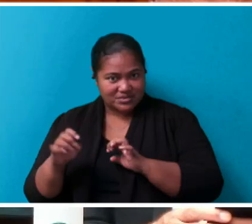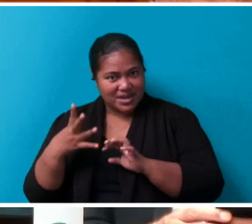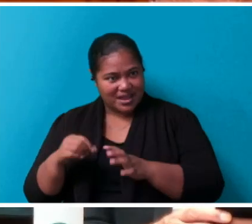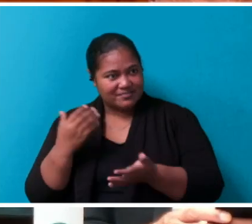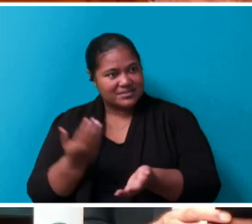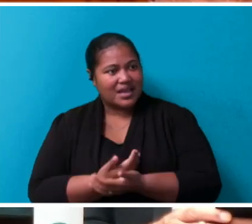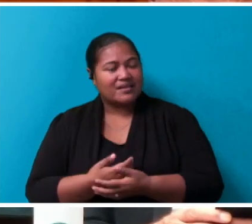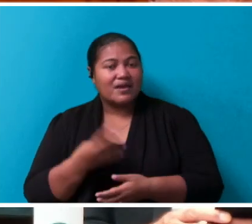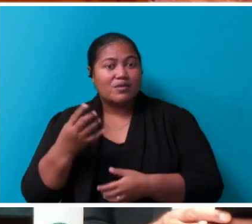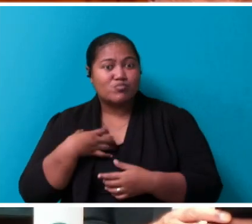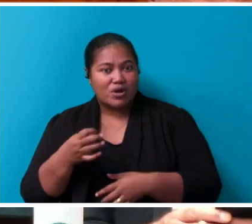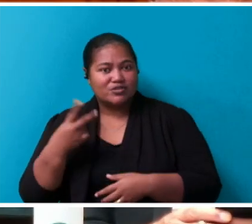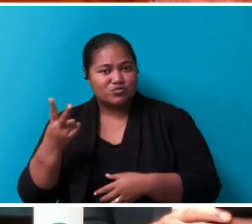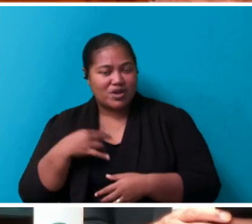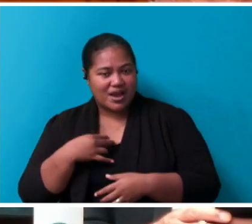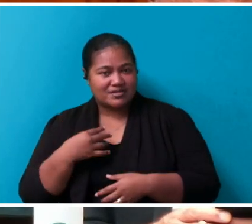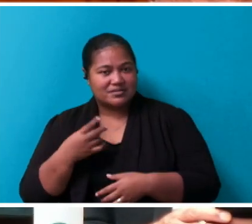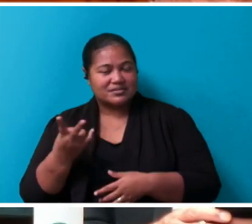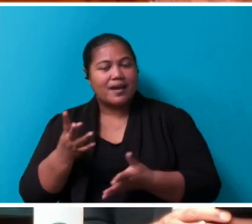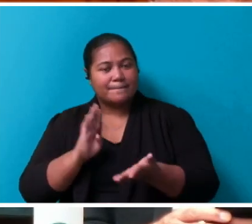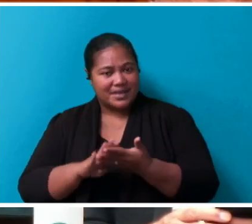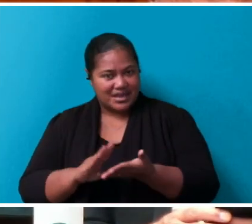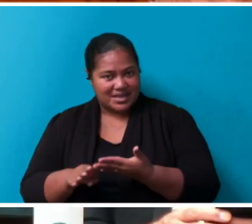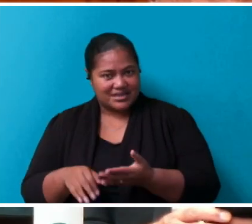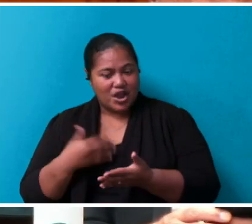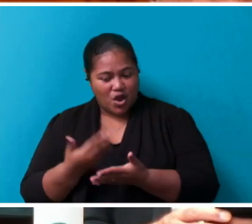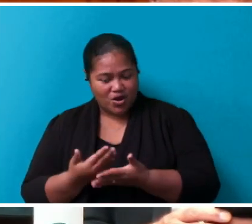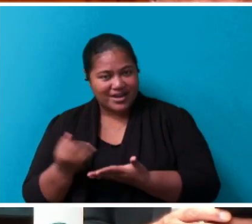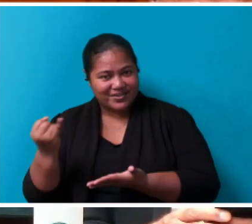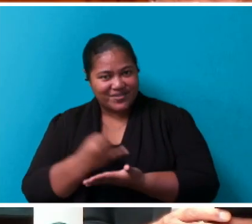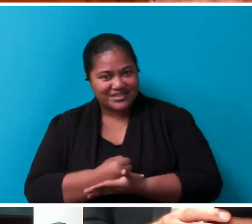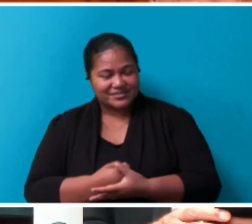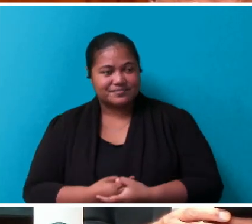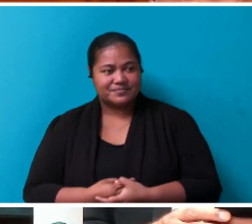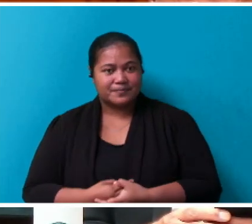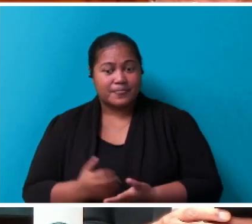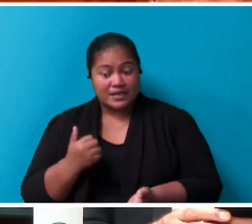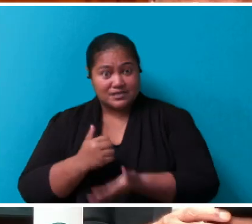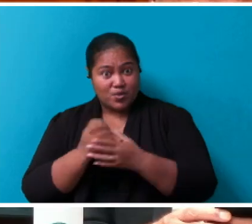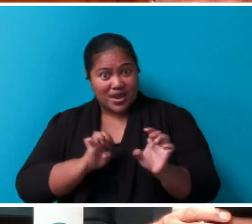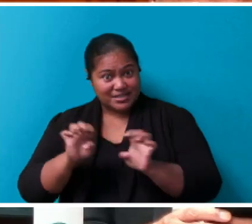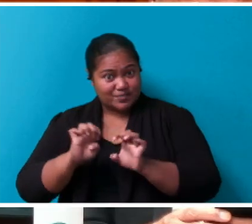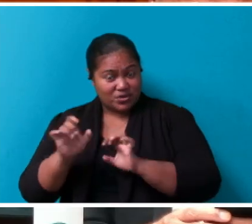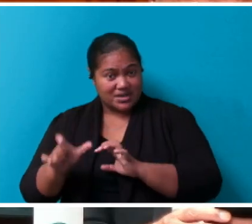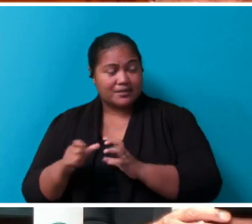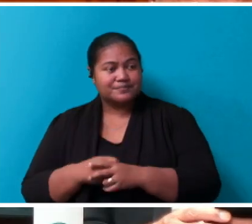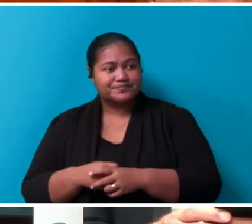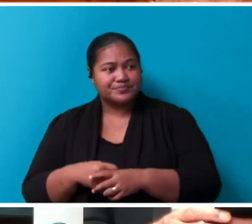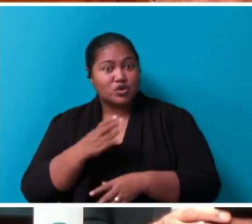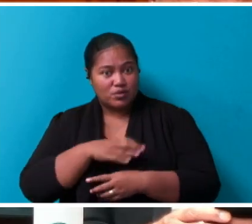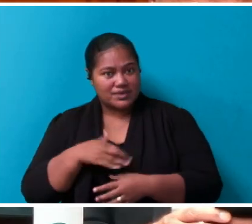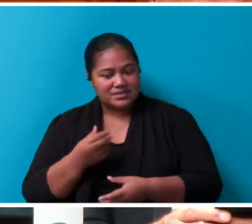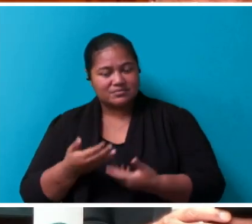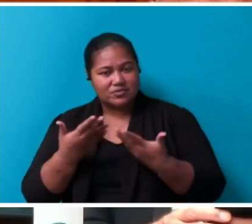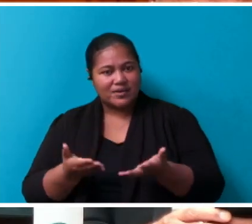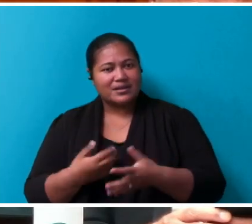than $200 million in active investments. To support exporters, the Commission provides market intelligence